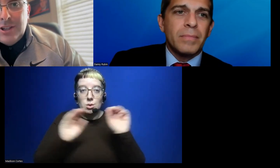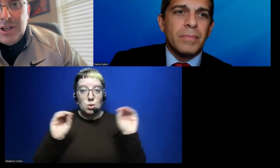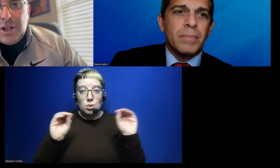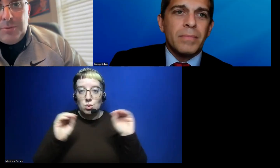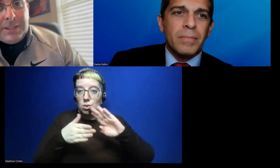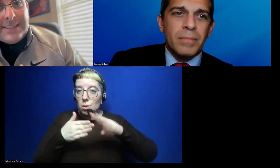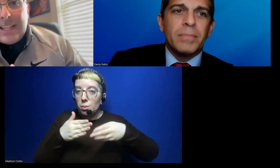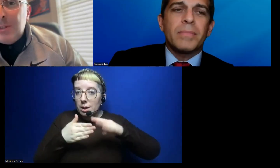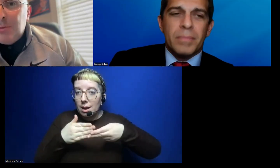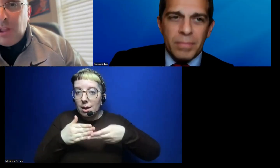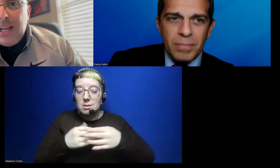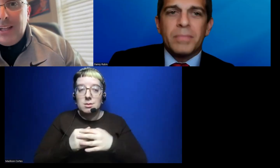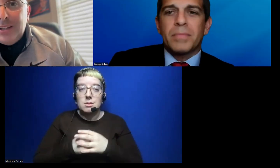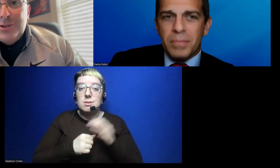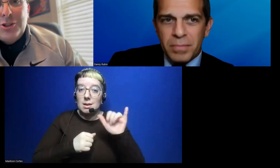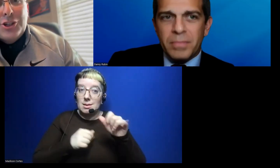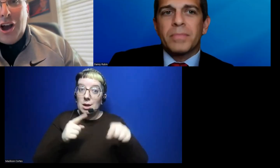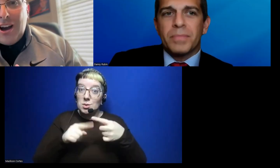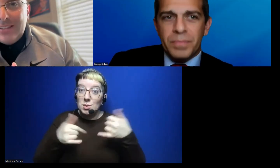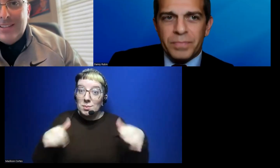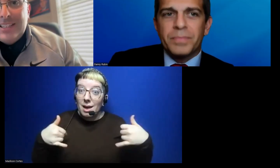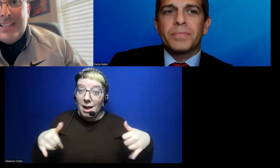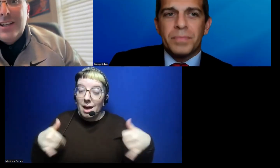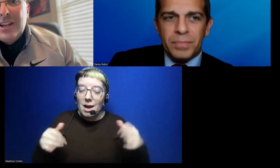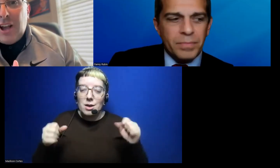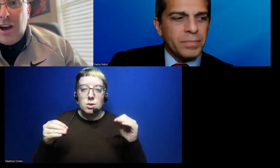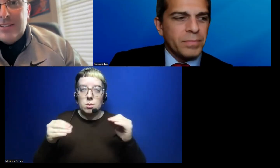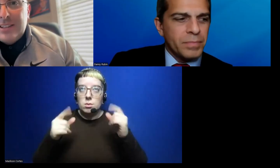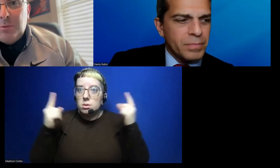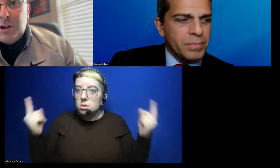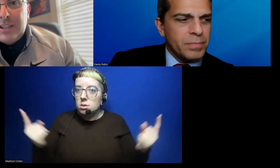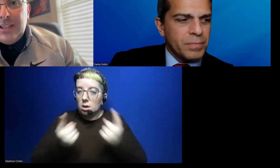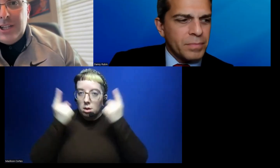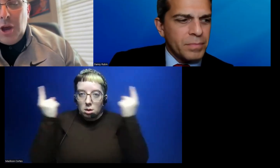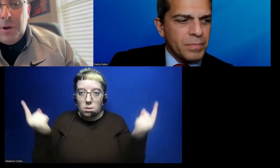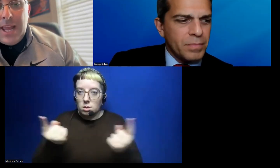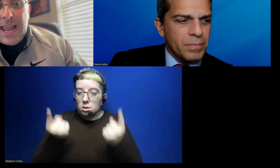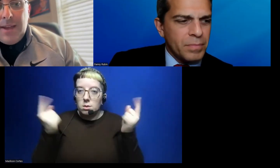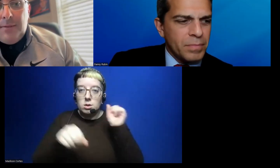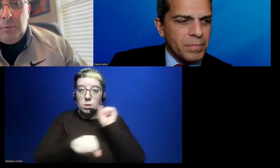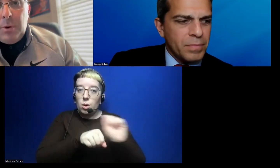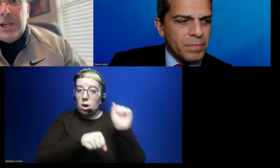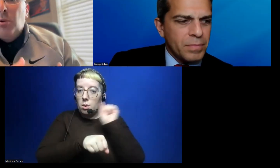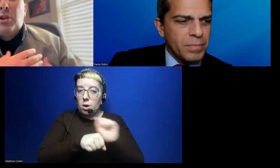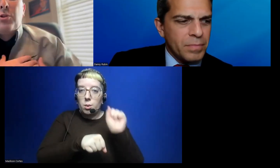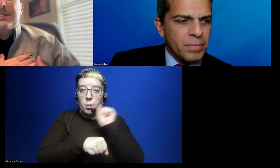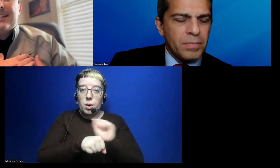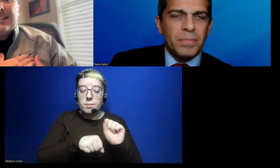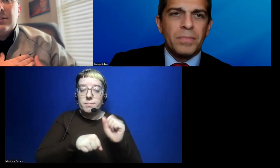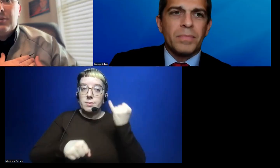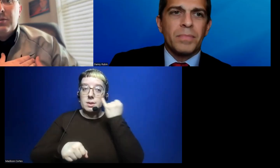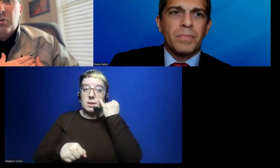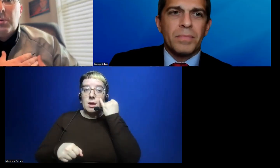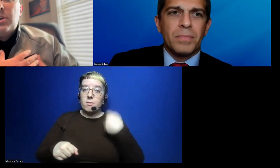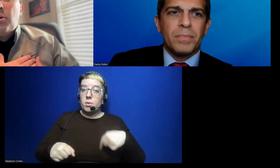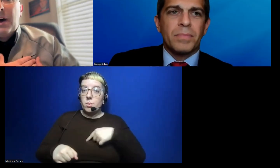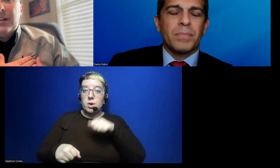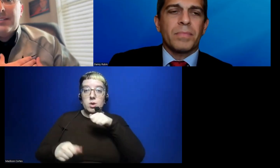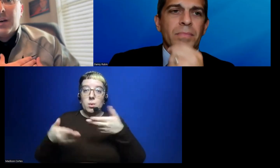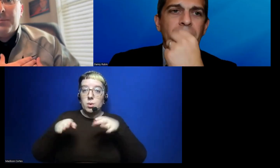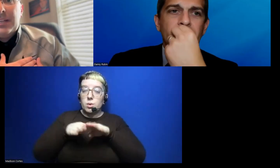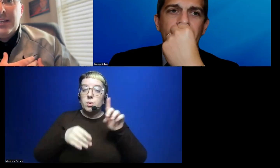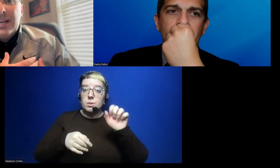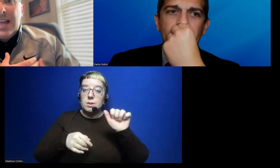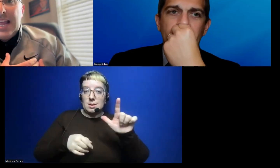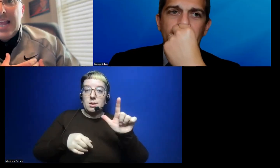weekends because that's when you play. So you're constantly working. If we don't close a deal, we know about